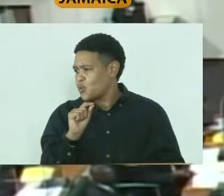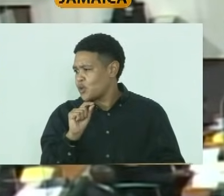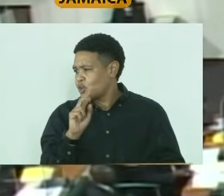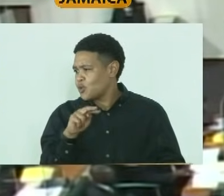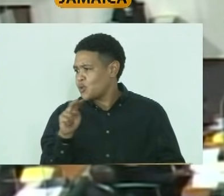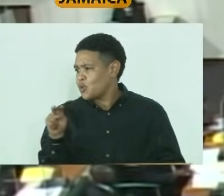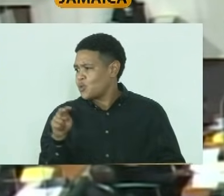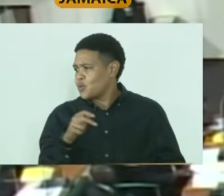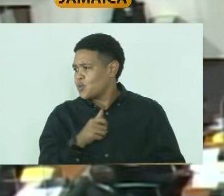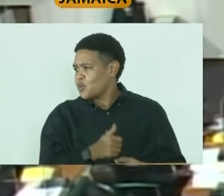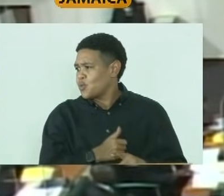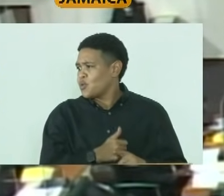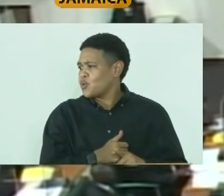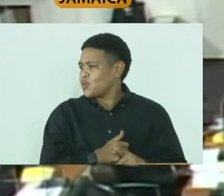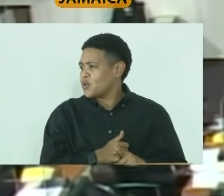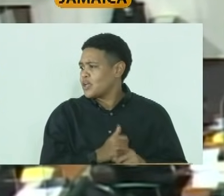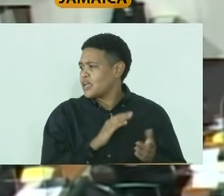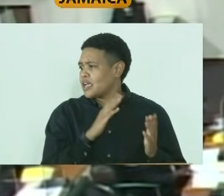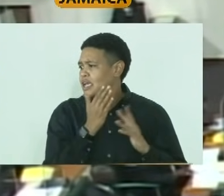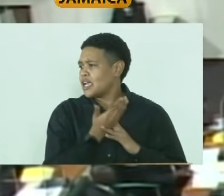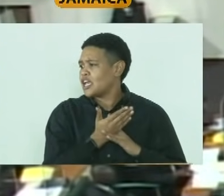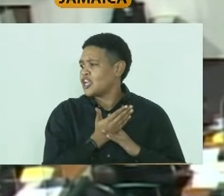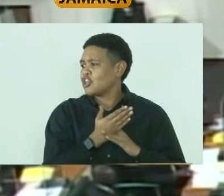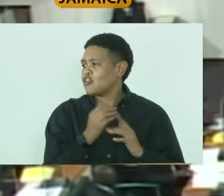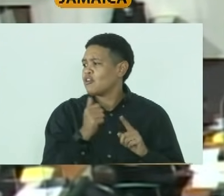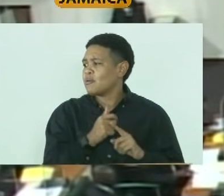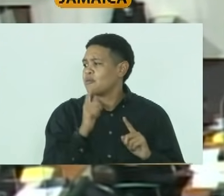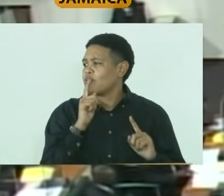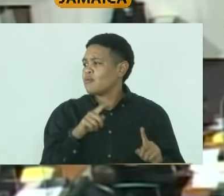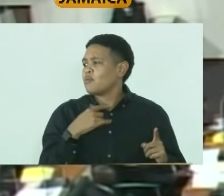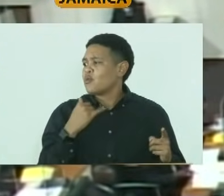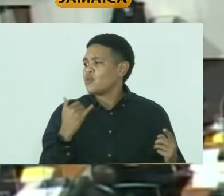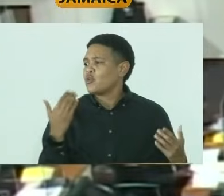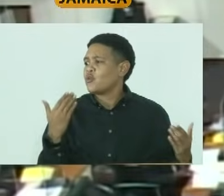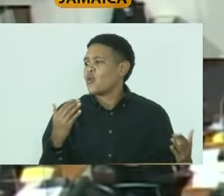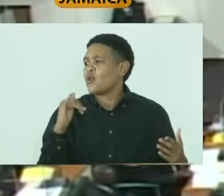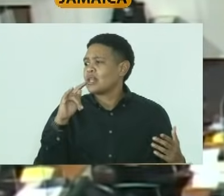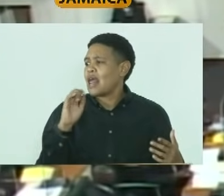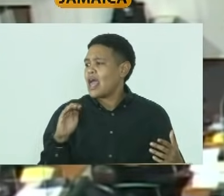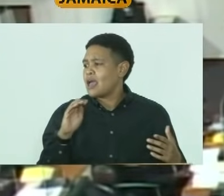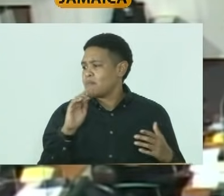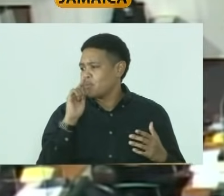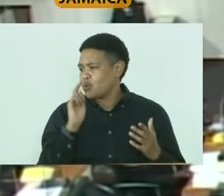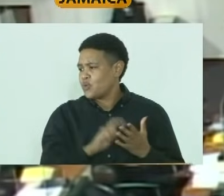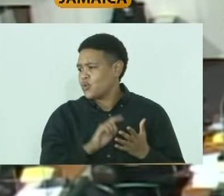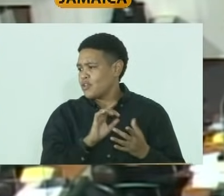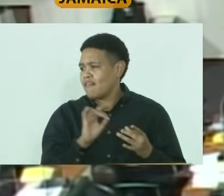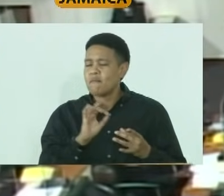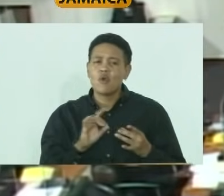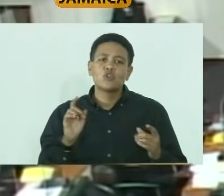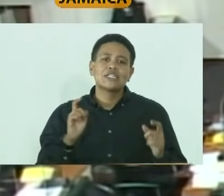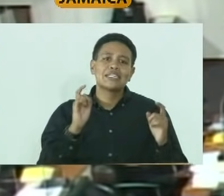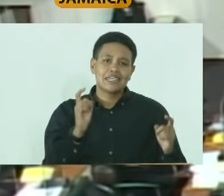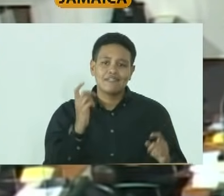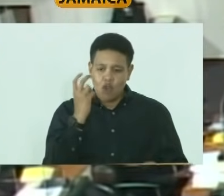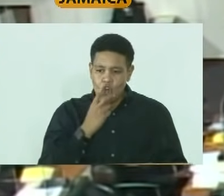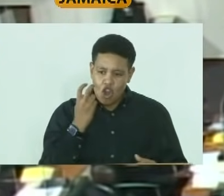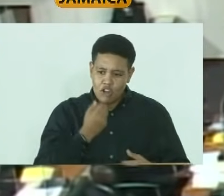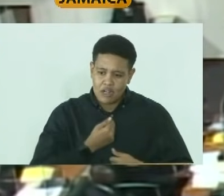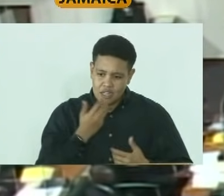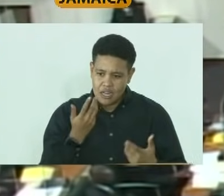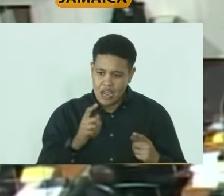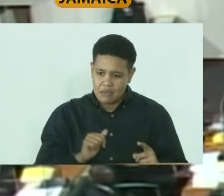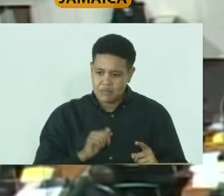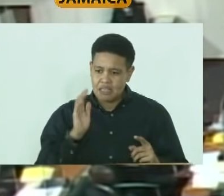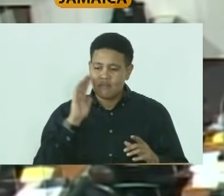Members? Interim report. We now move to the item, notices of motions given orally. I'm